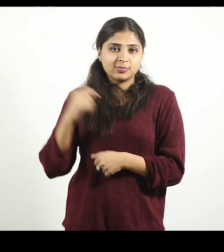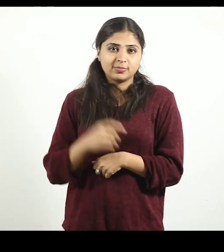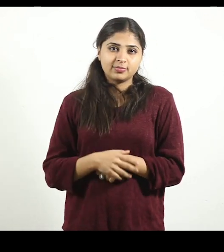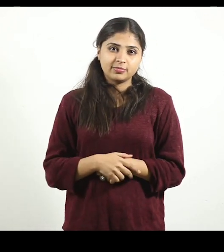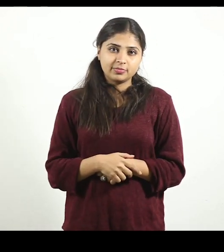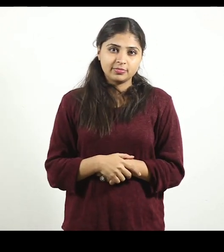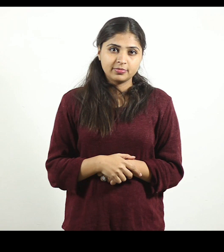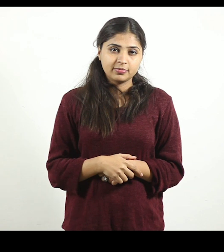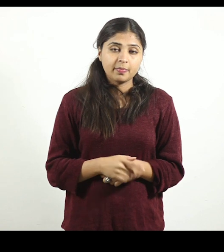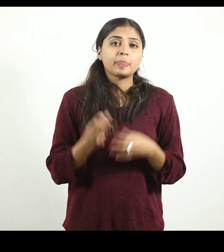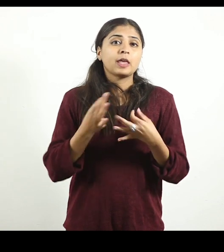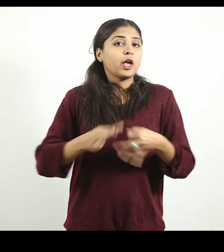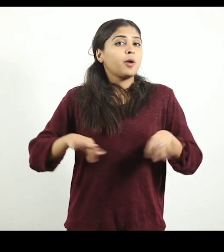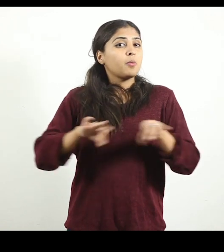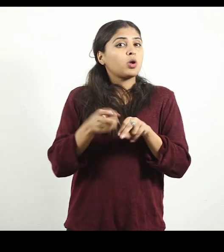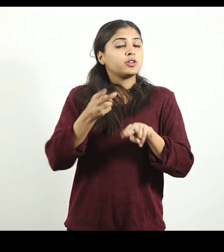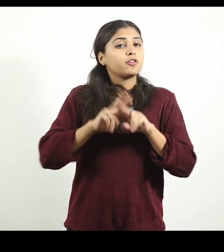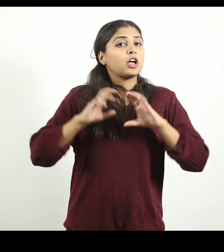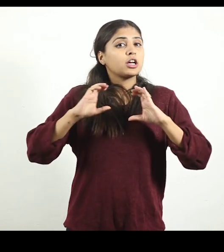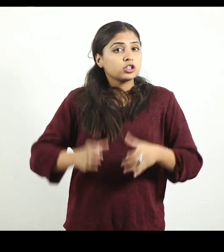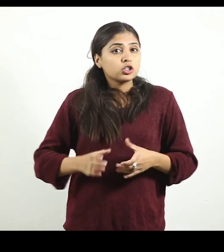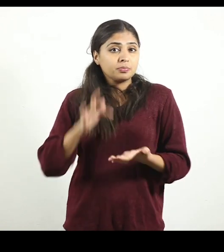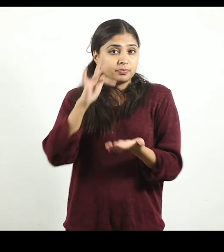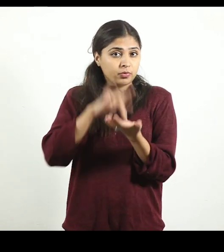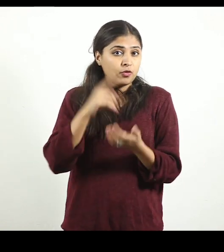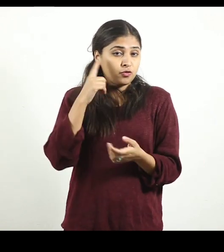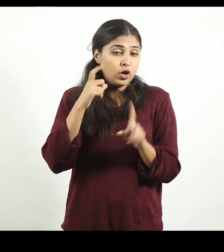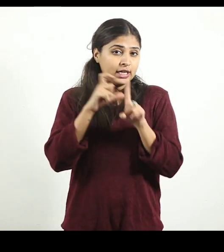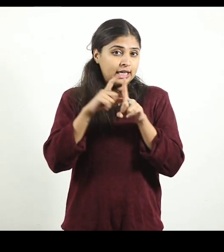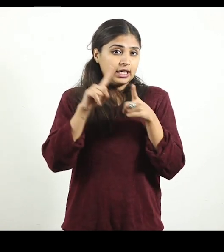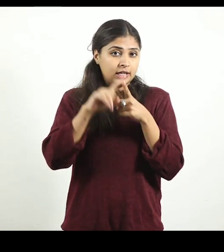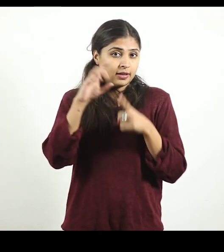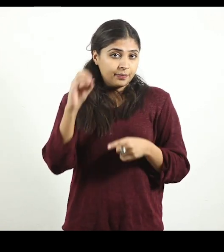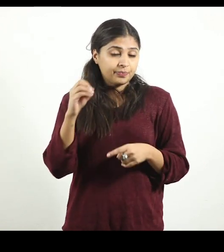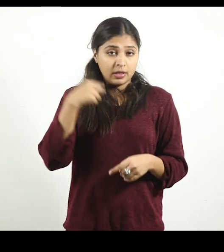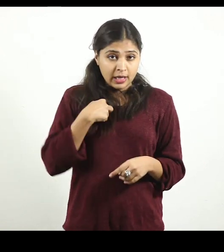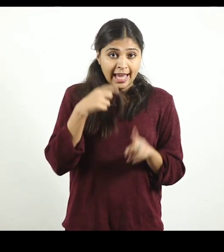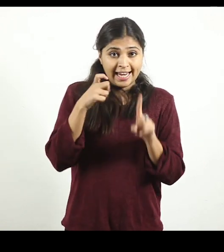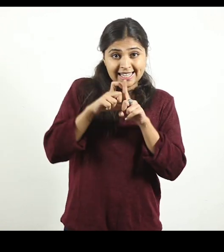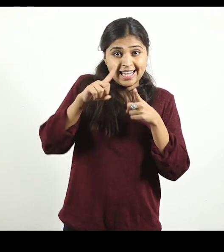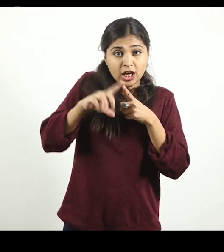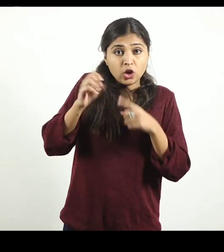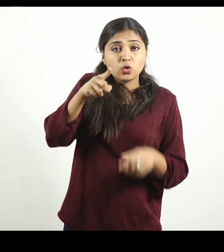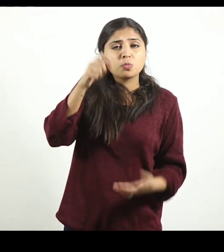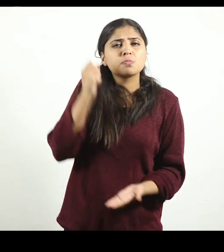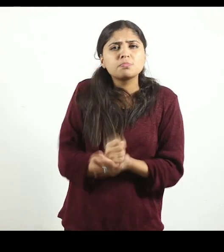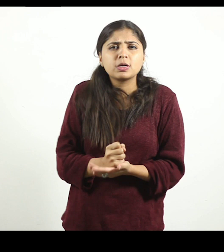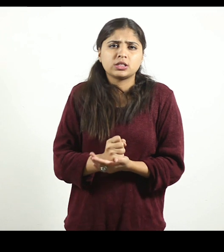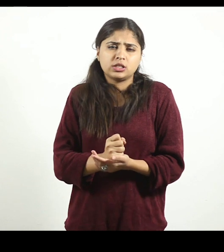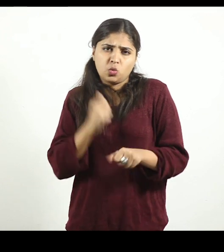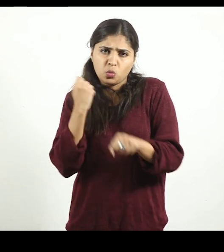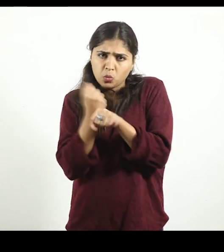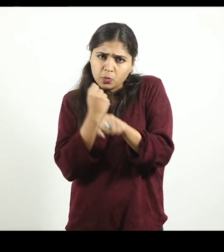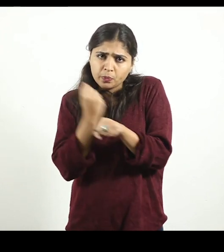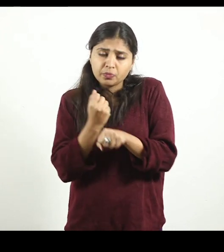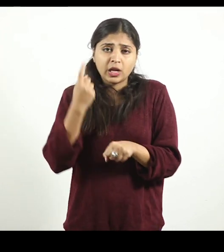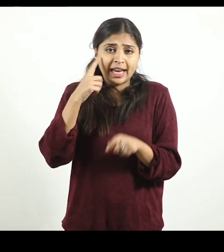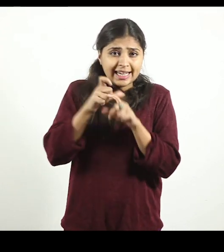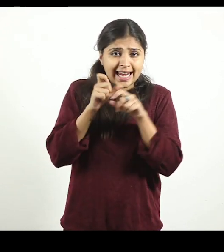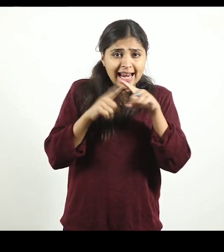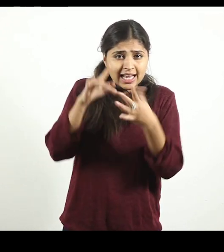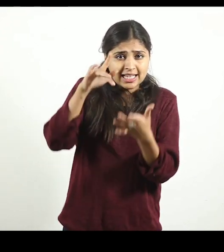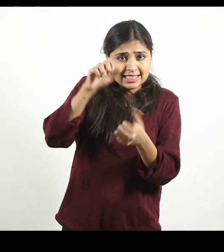As a data entry operator, you need to operate the data in the system and also you need to deal with the internal customer in the